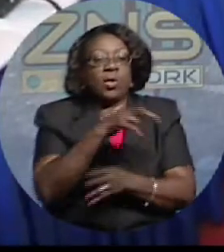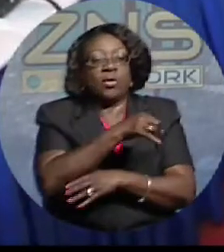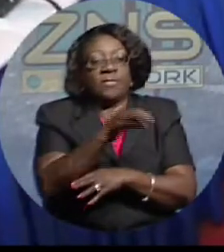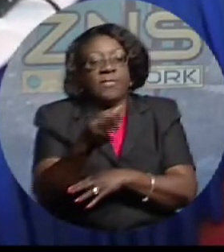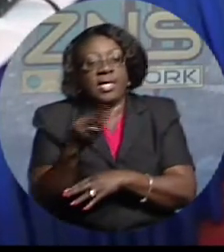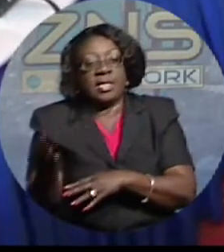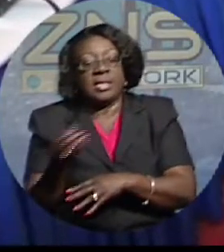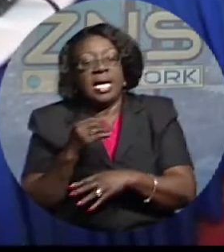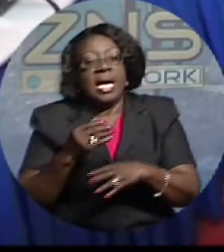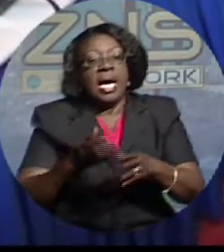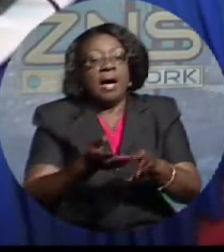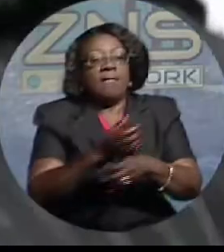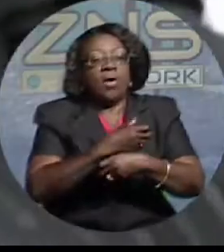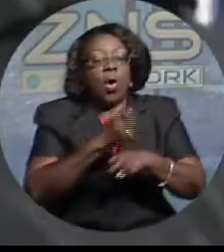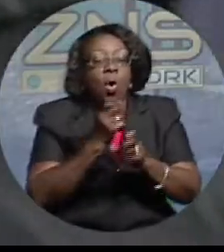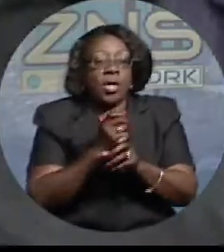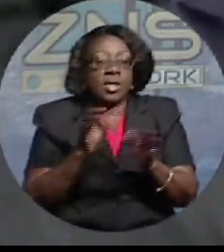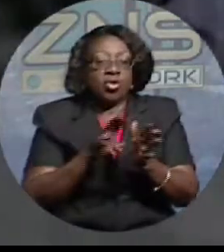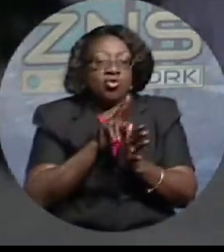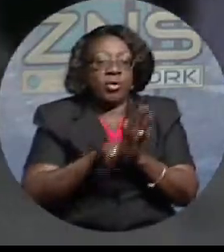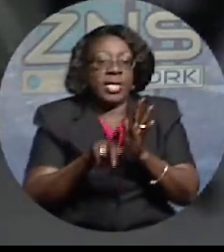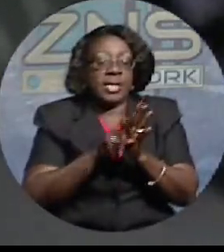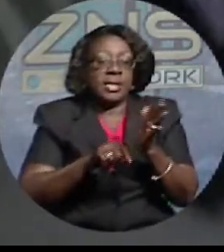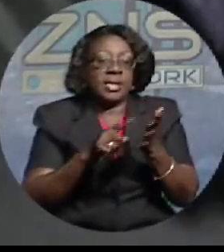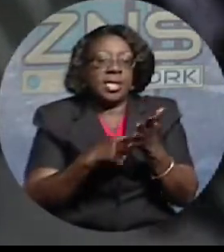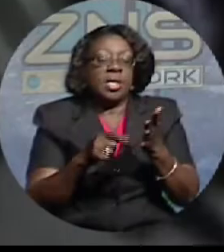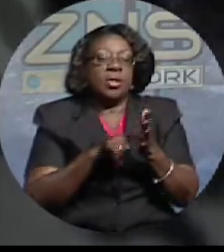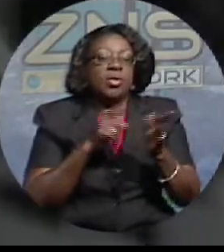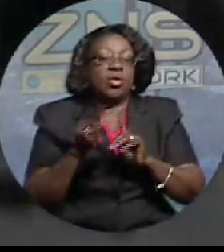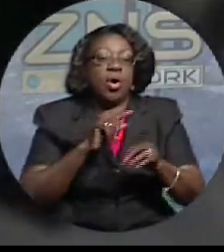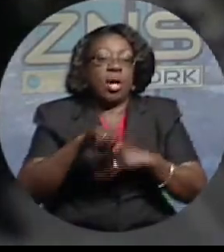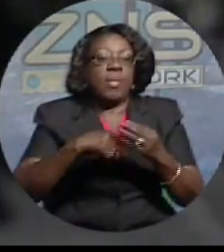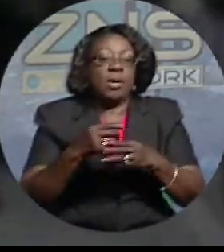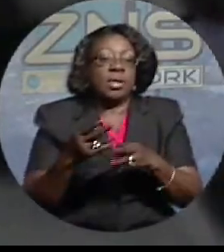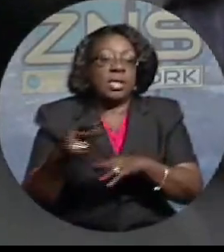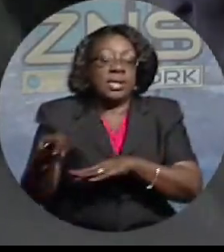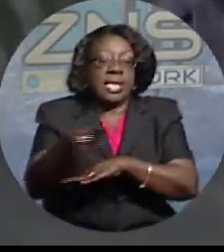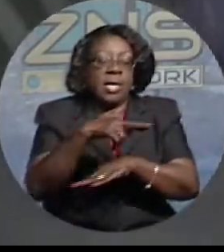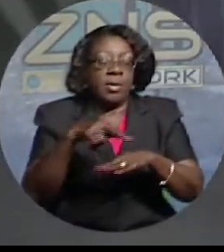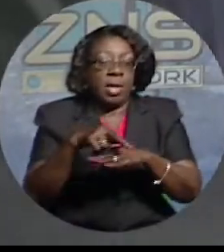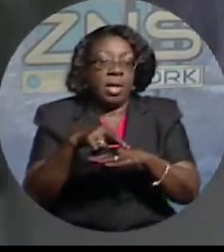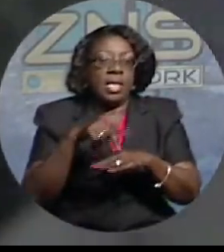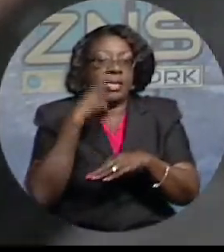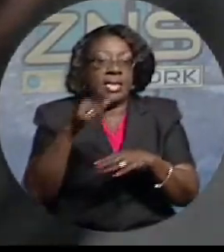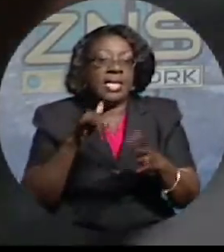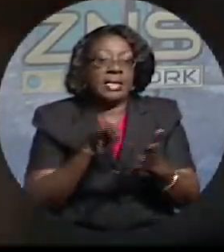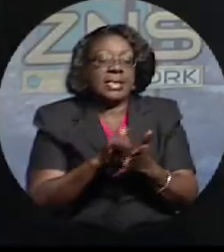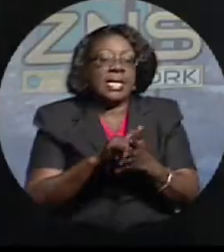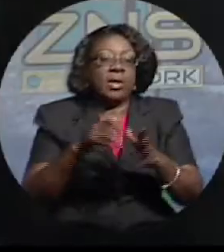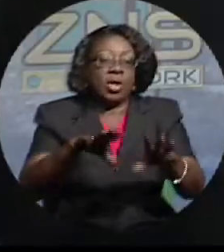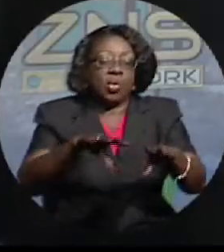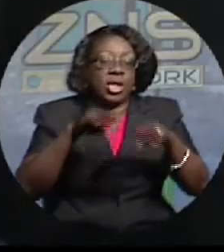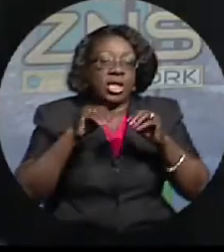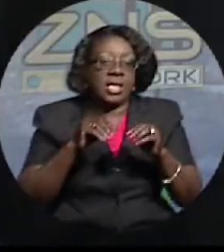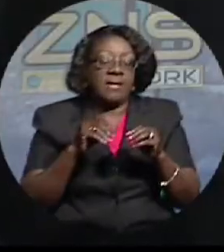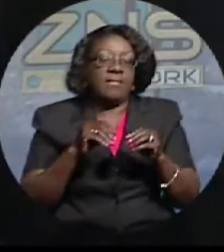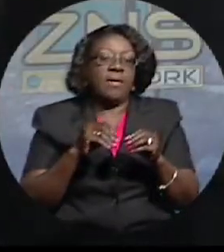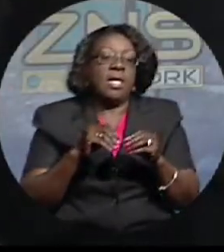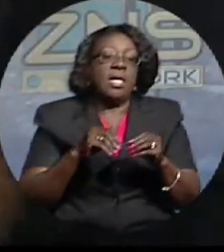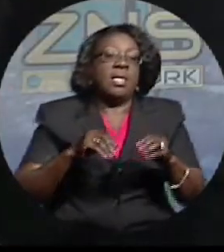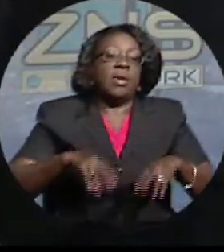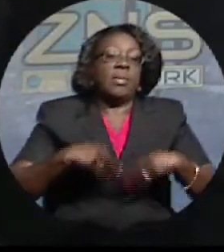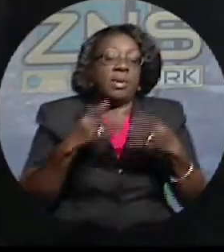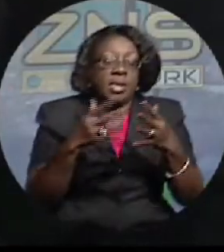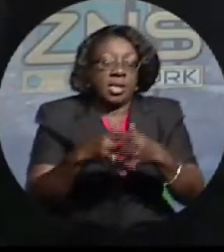caused critics to express their disillusionment about the regional body. But Dr. Gonsalves maintains that in order to achieve the optimal implementation